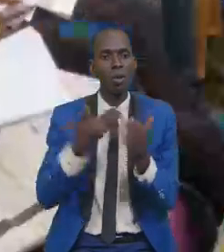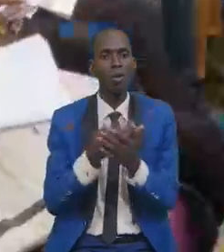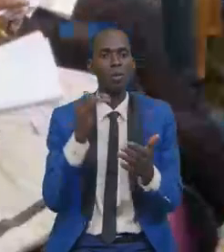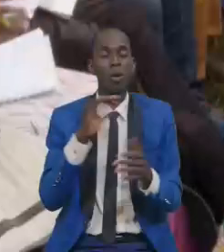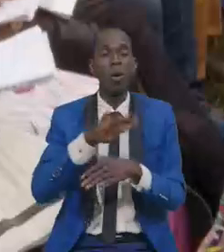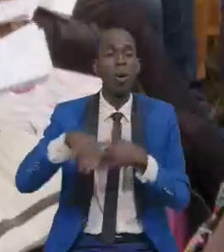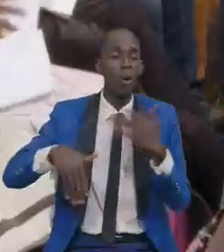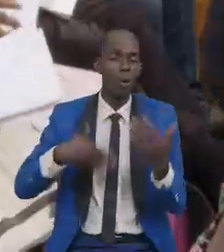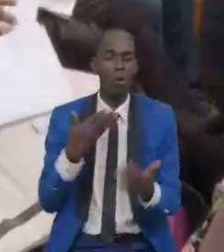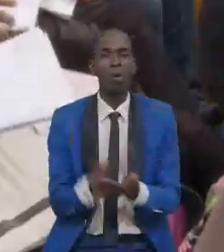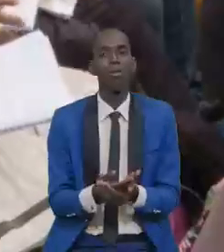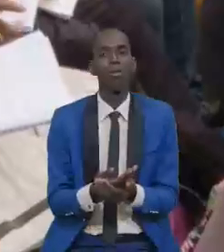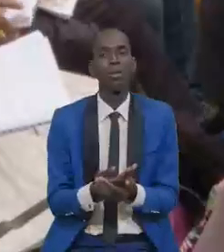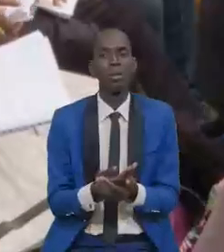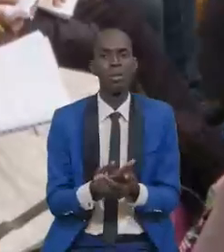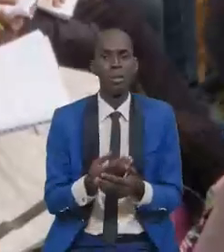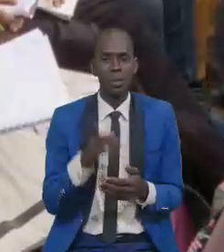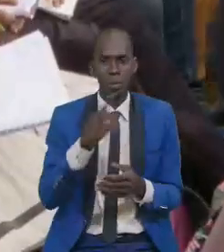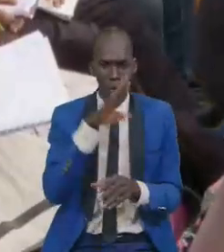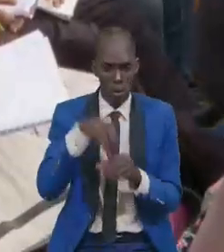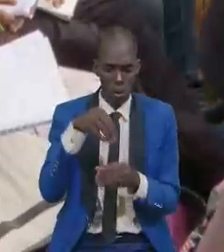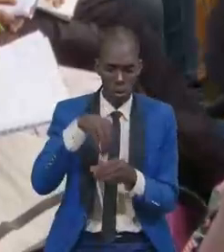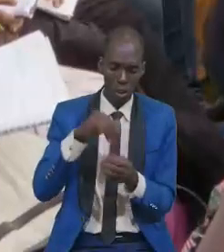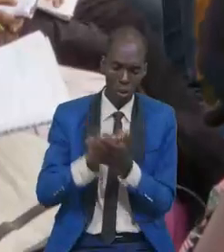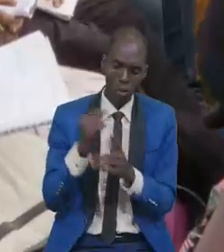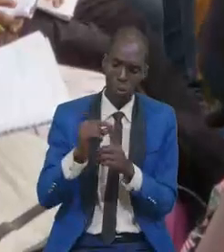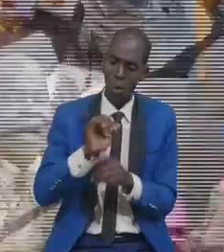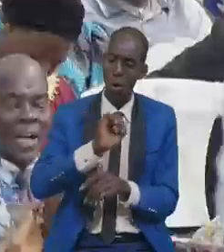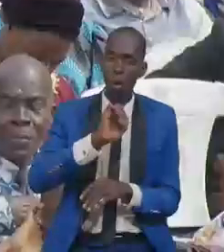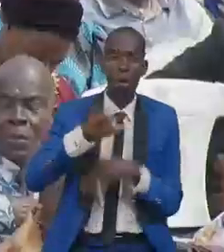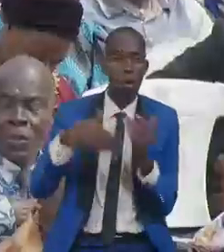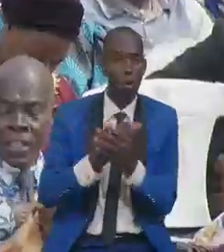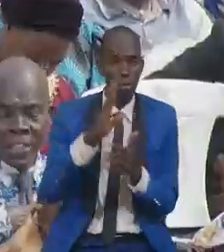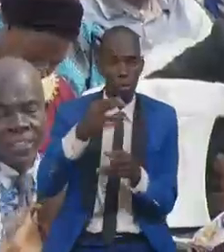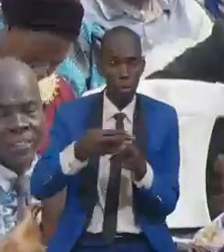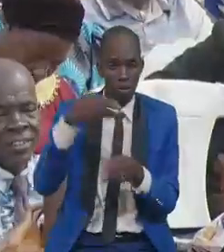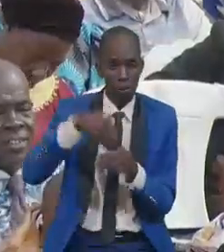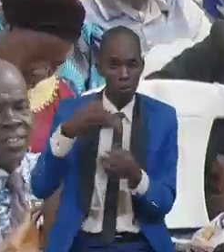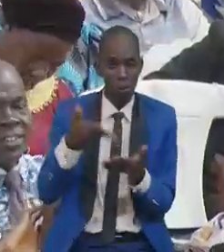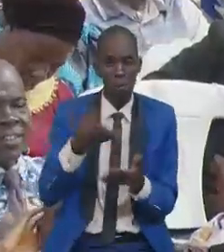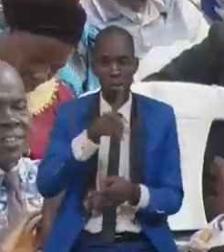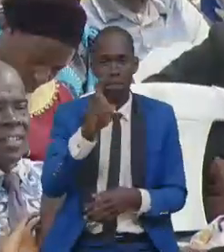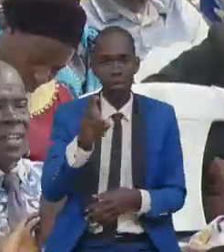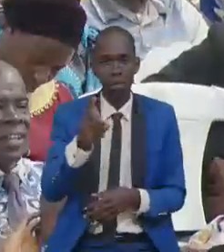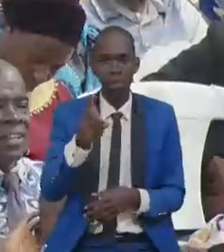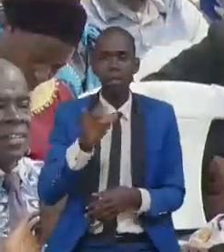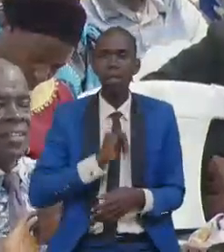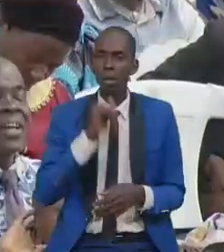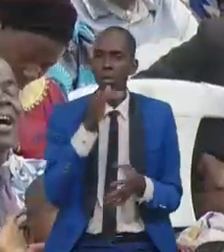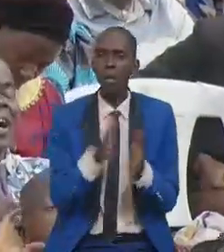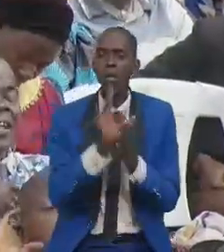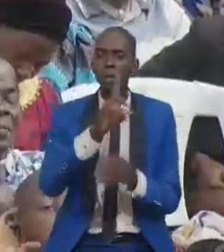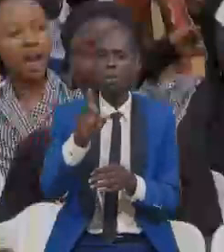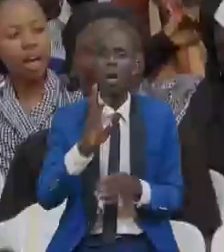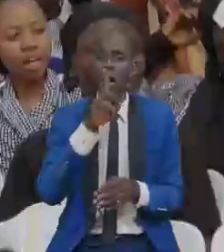people? Am I there? Am I included? I'm asking for you. Are you